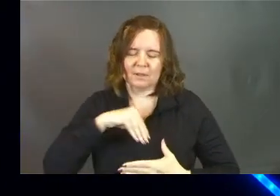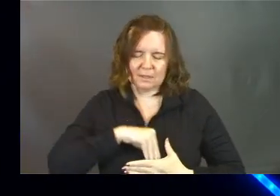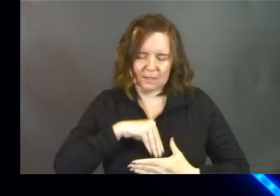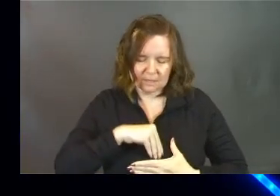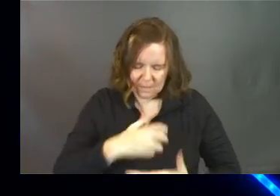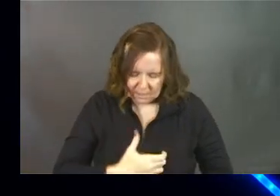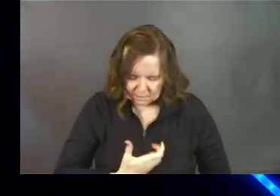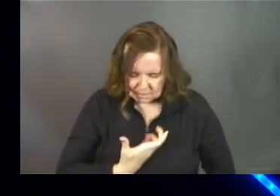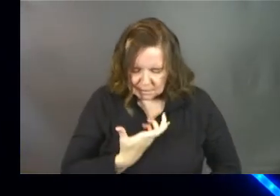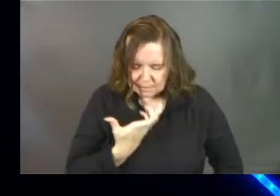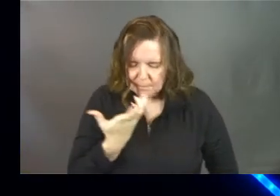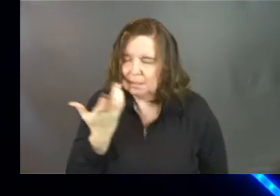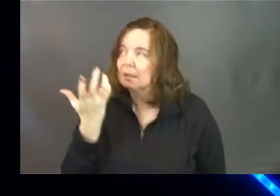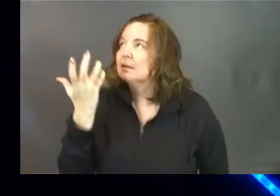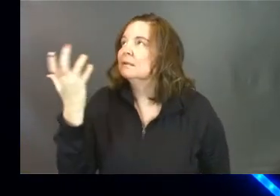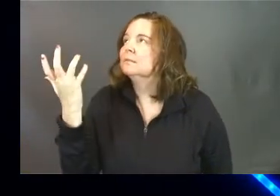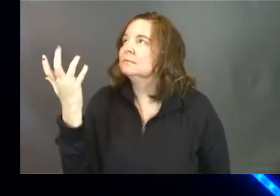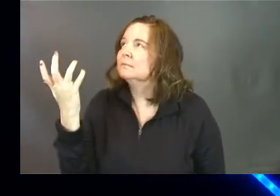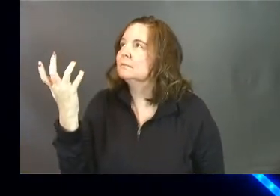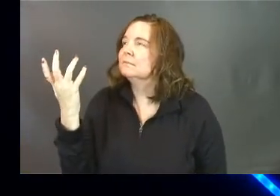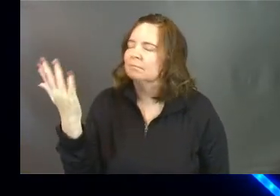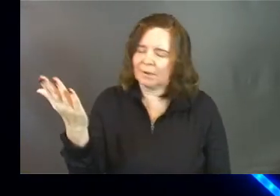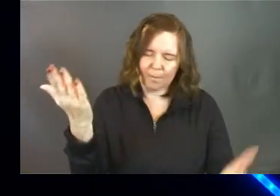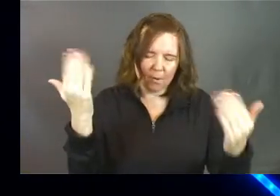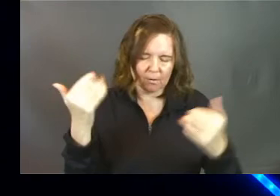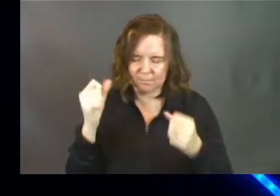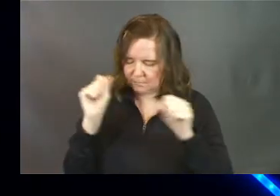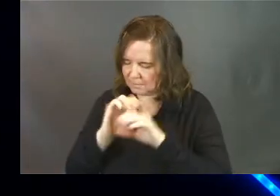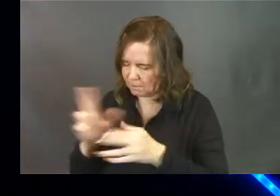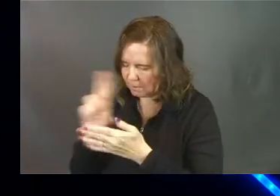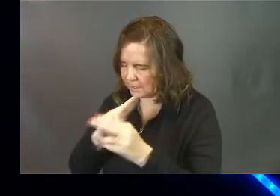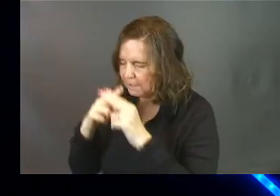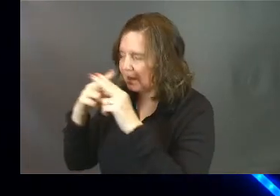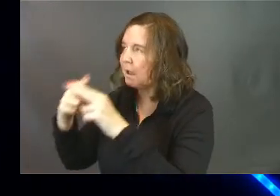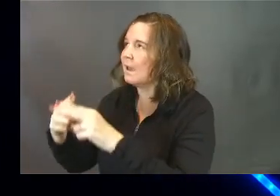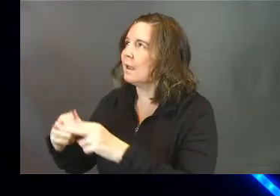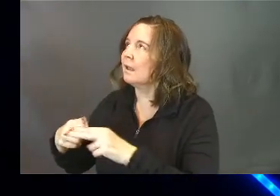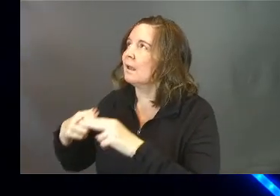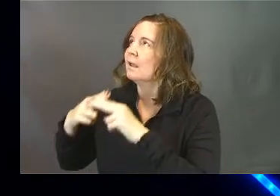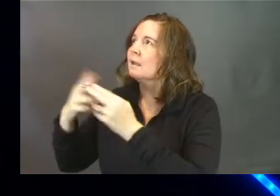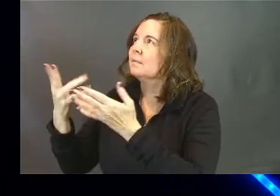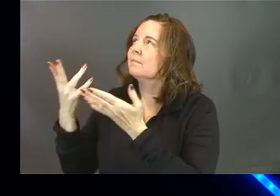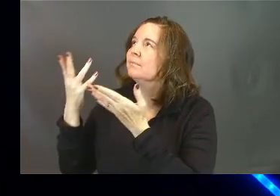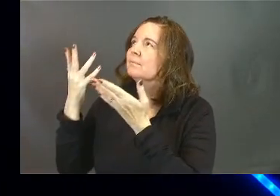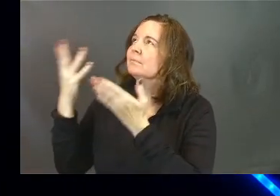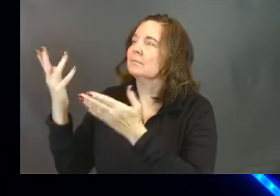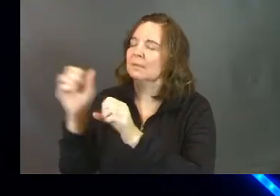name. Everything that's in me, come on, that's His holy name.